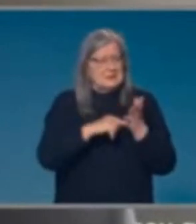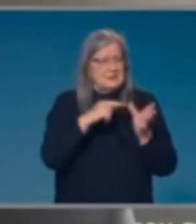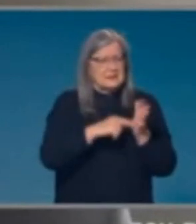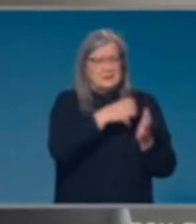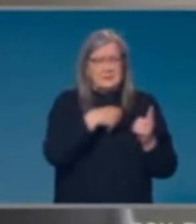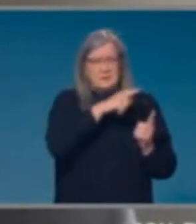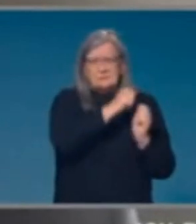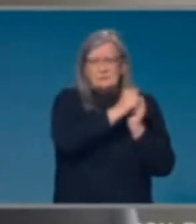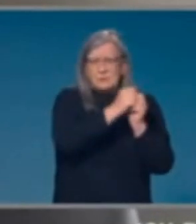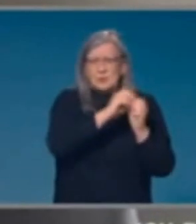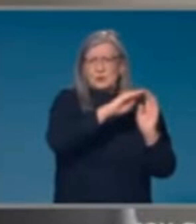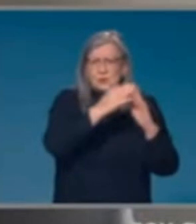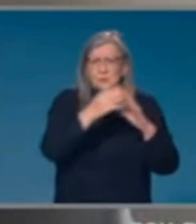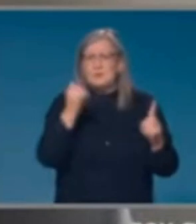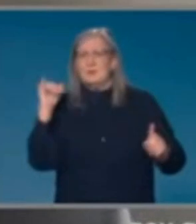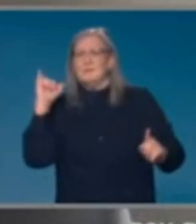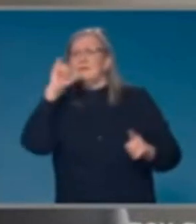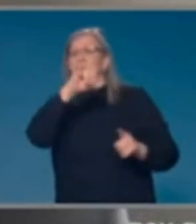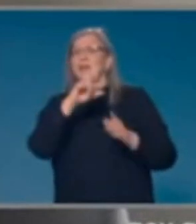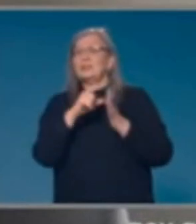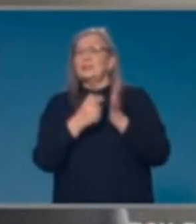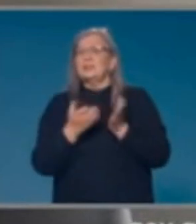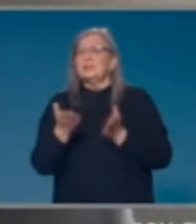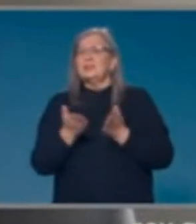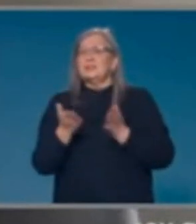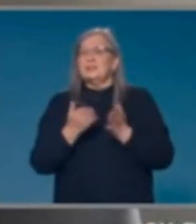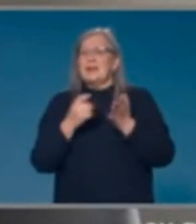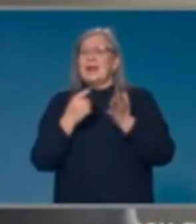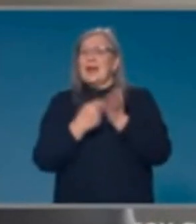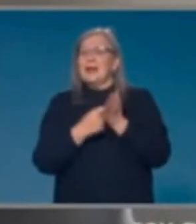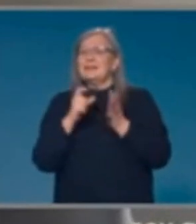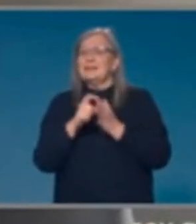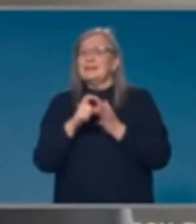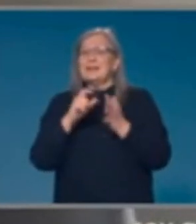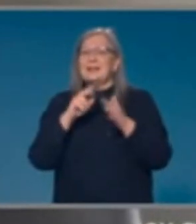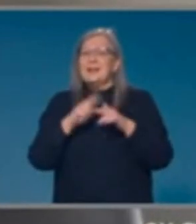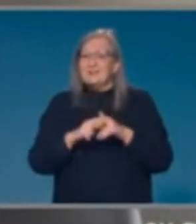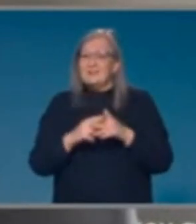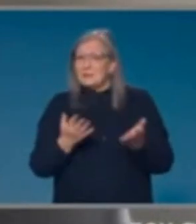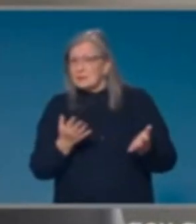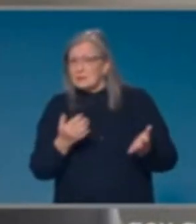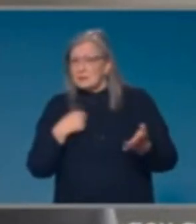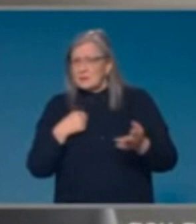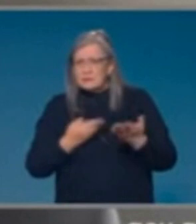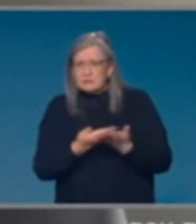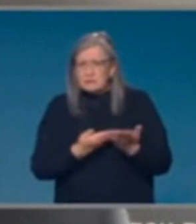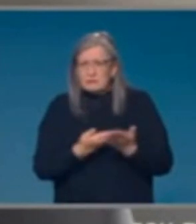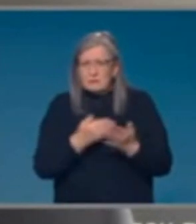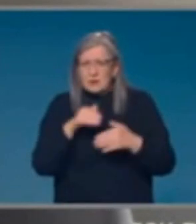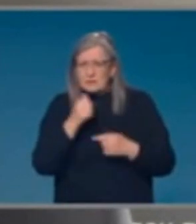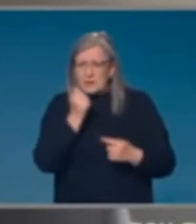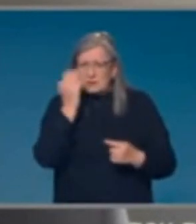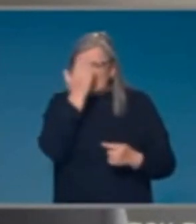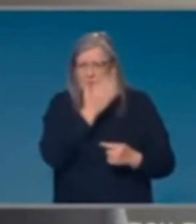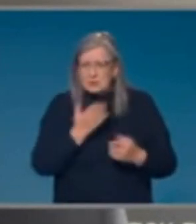Royal Flying Doctor Service, and we're working with the Aboriginal Medical Services or the Aboriginal Community-Controlled